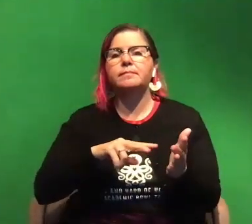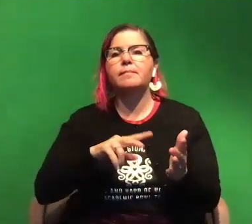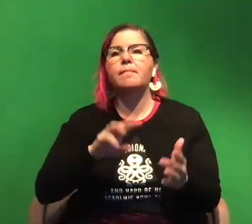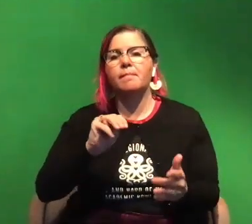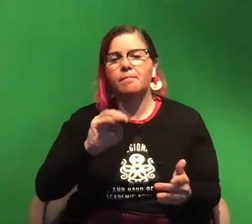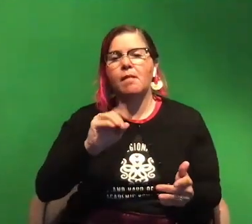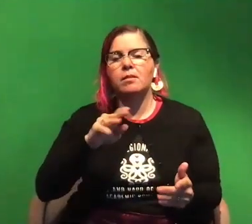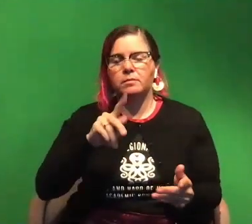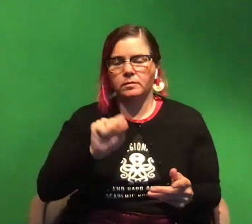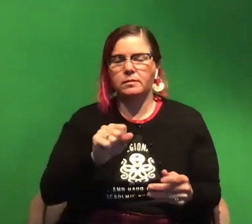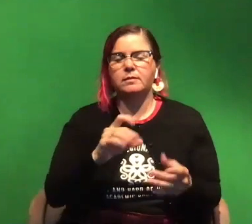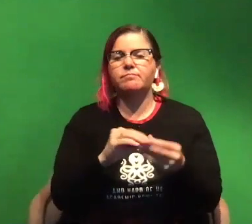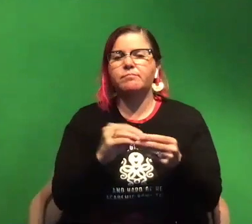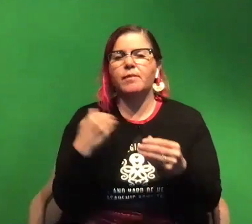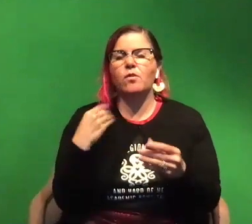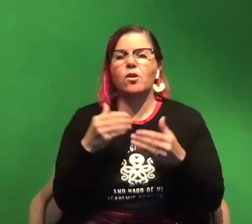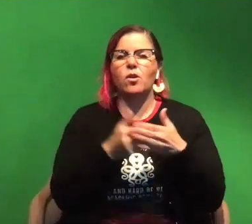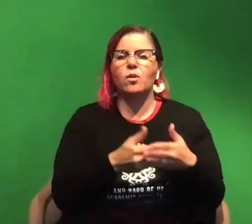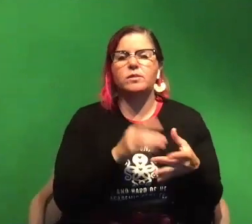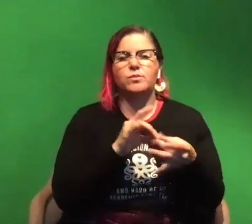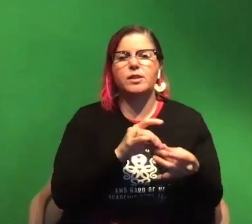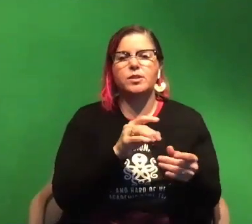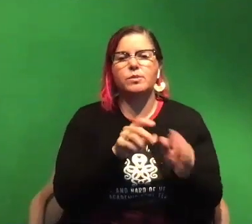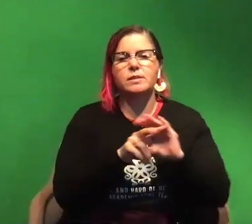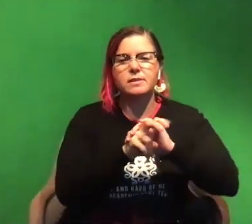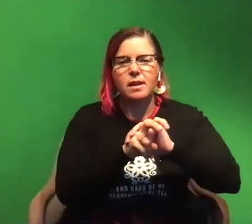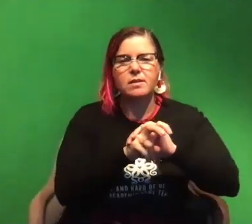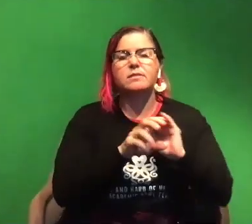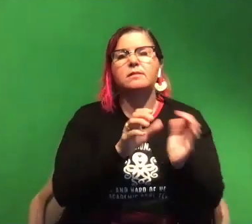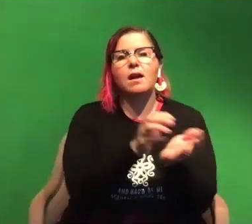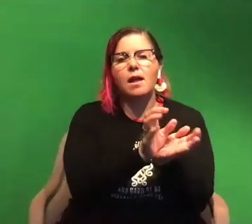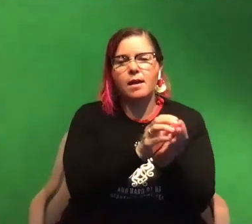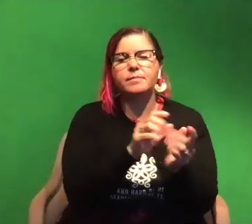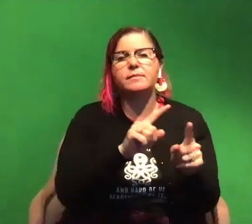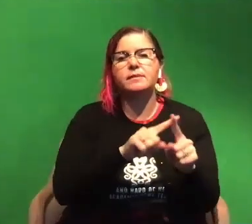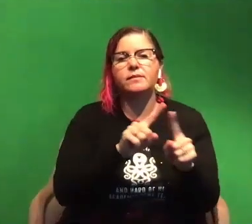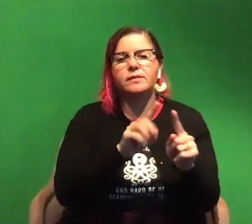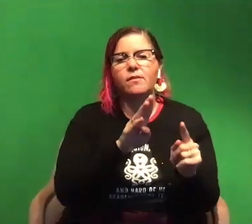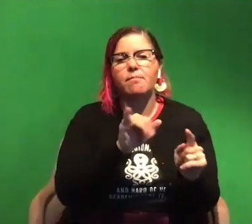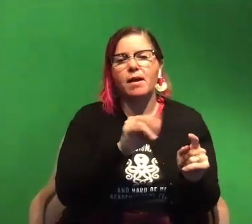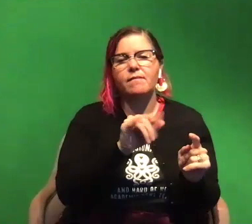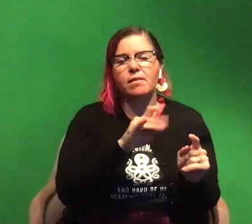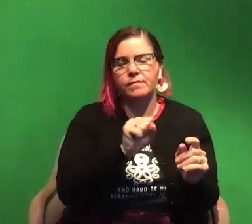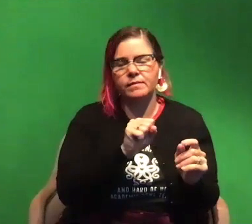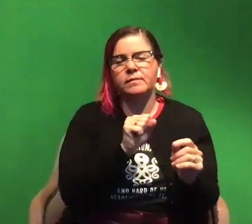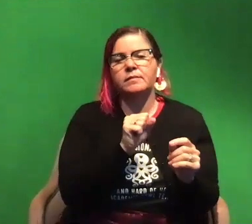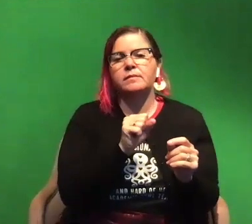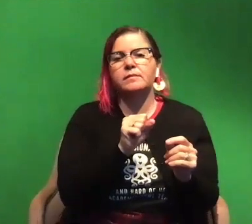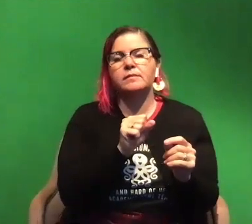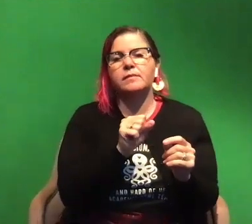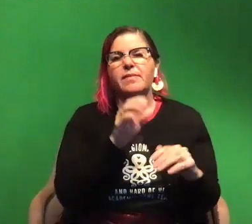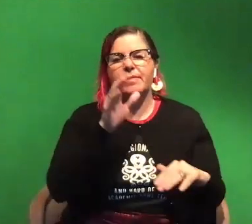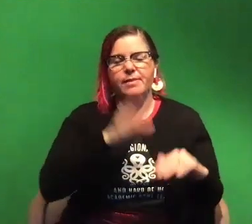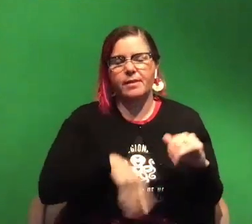so like I said earlier, they're more closely related to snails, clams, other bivalves, more so than they